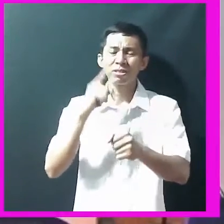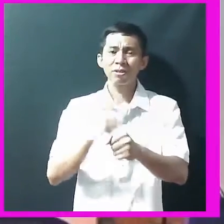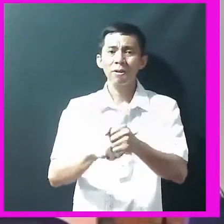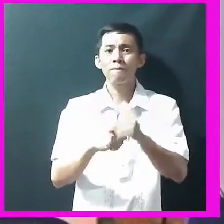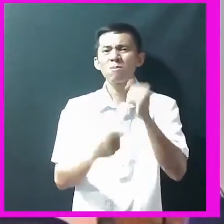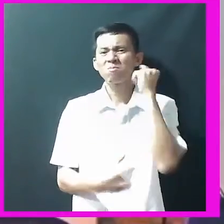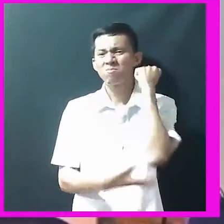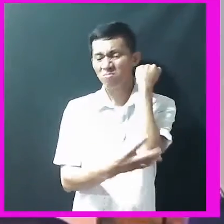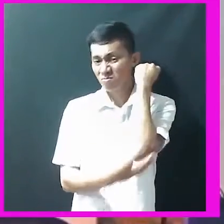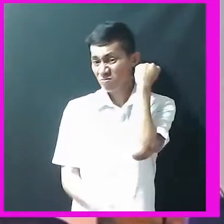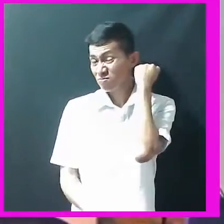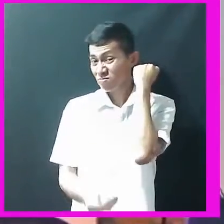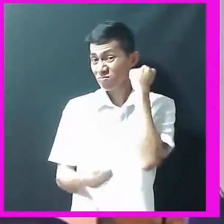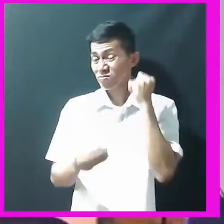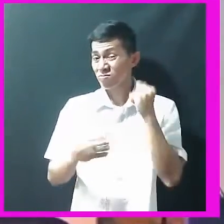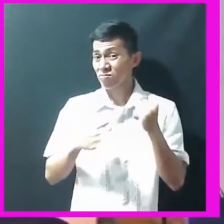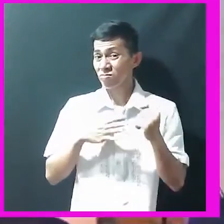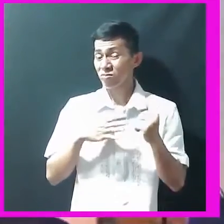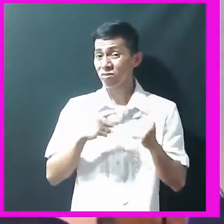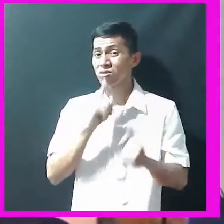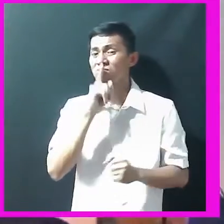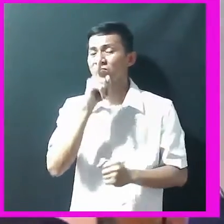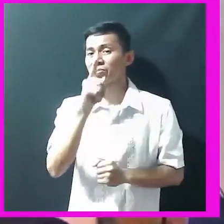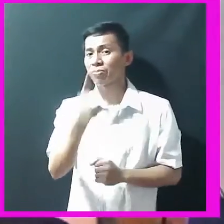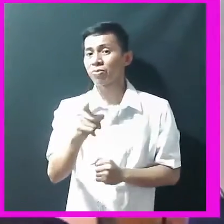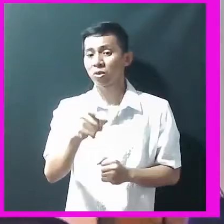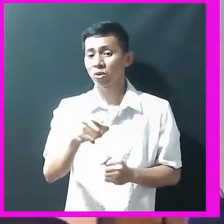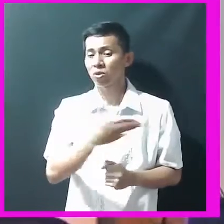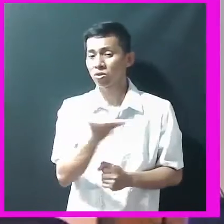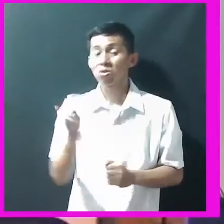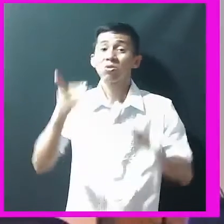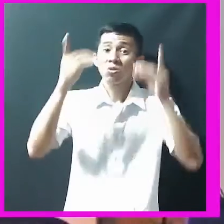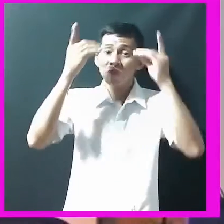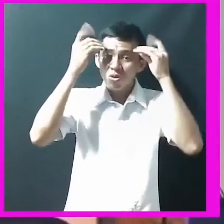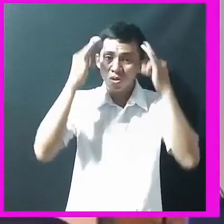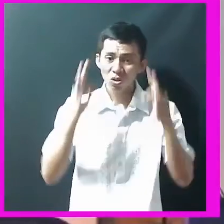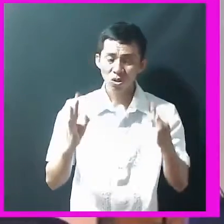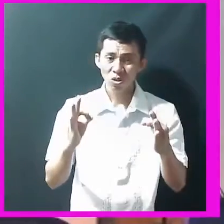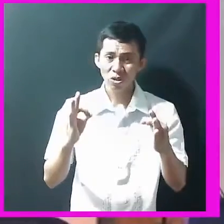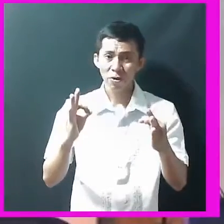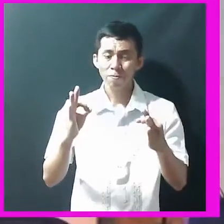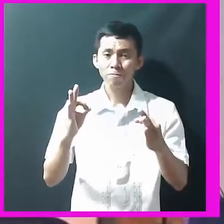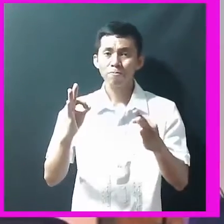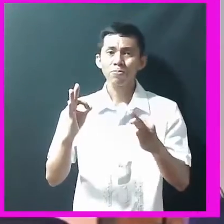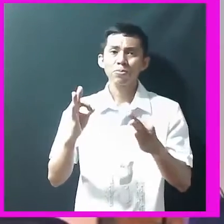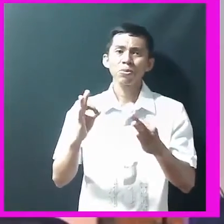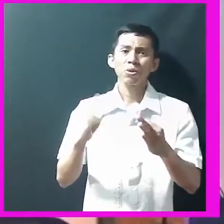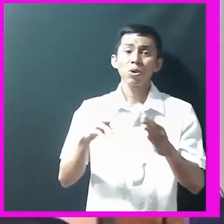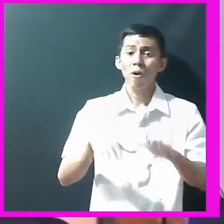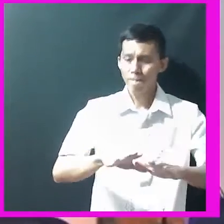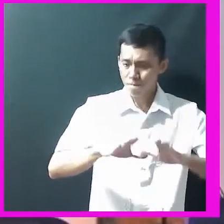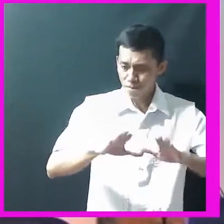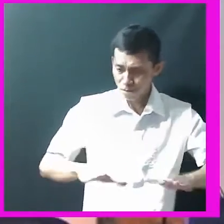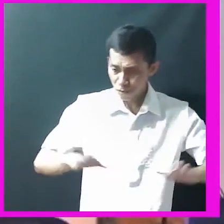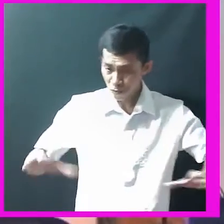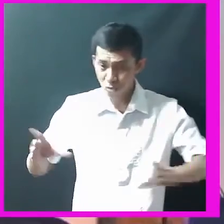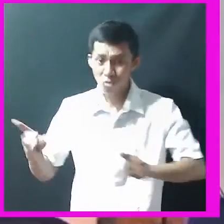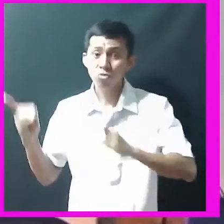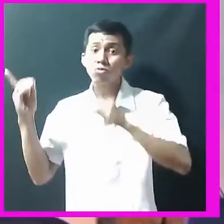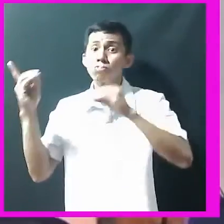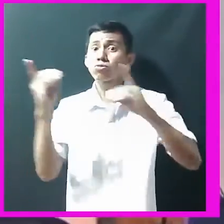court, it considers the truth in order to decide in which custody the children will be